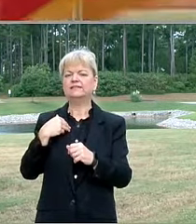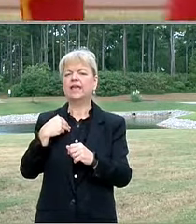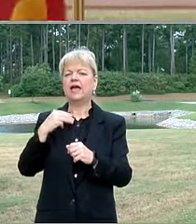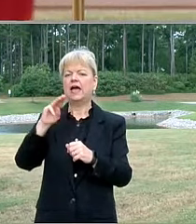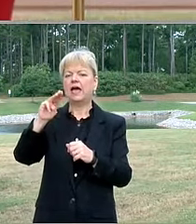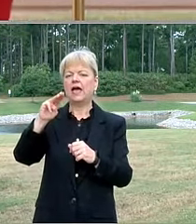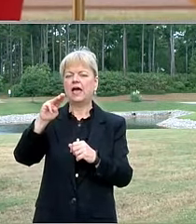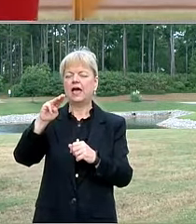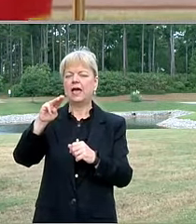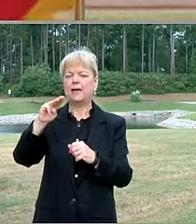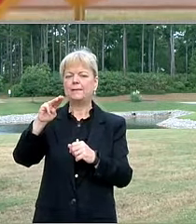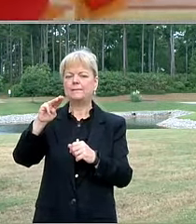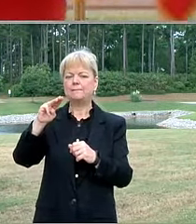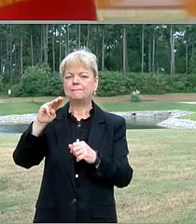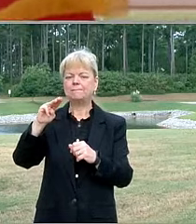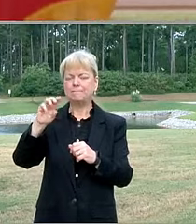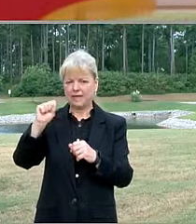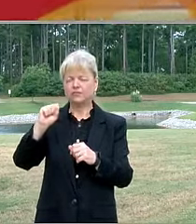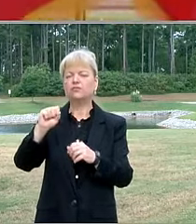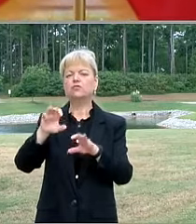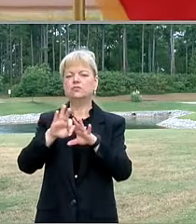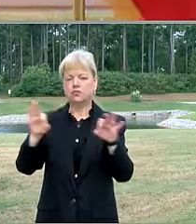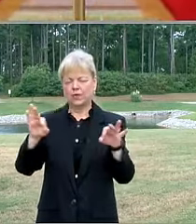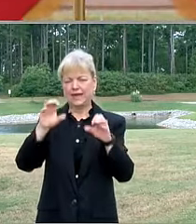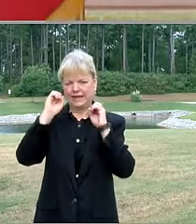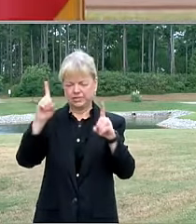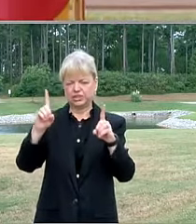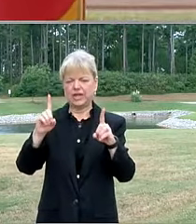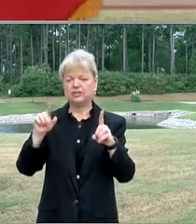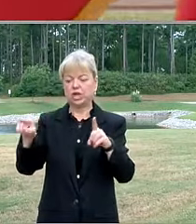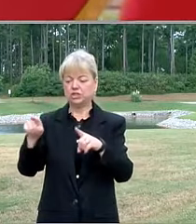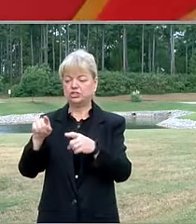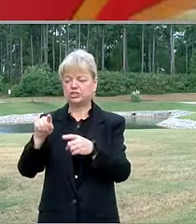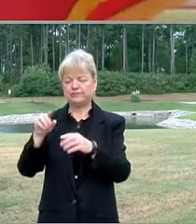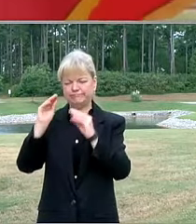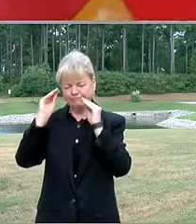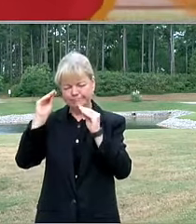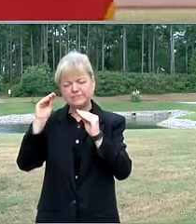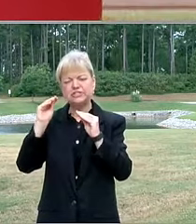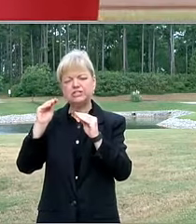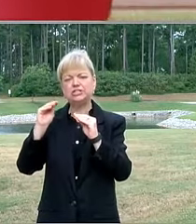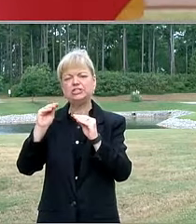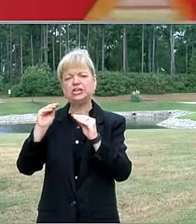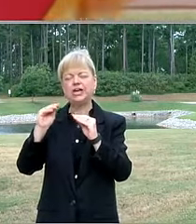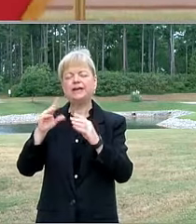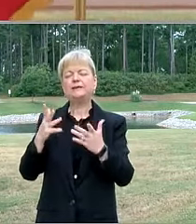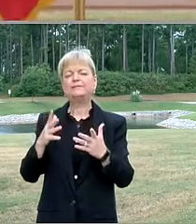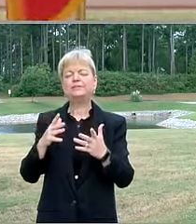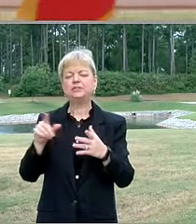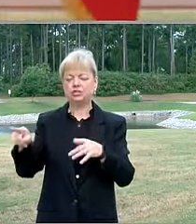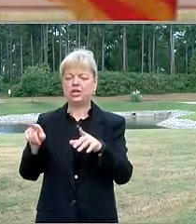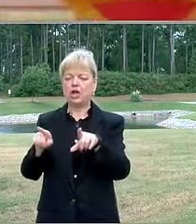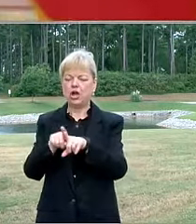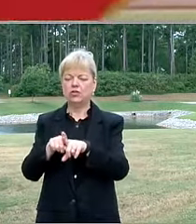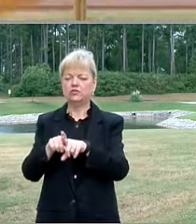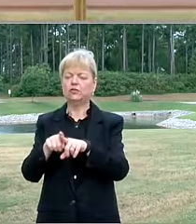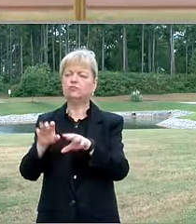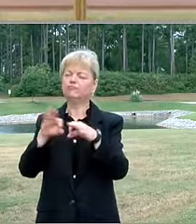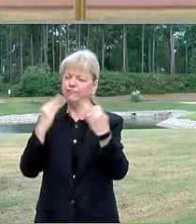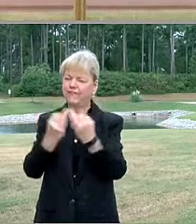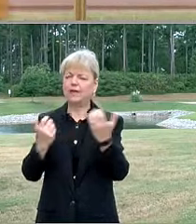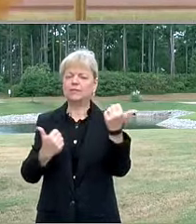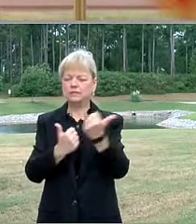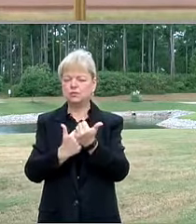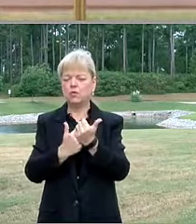education, and she's been a school teacher for several years. So those that serve, serve. She's also provided family support and mentored